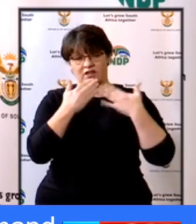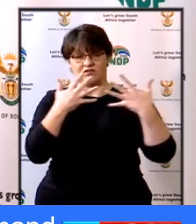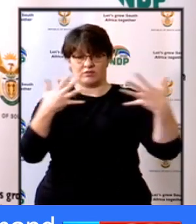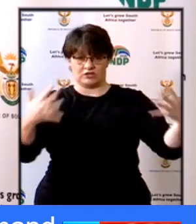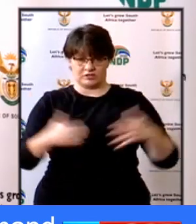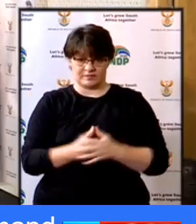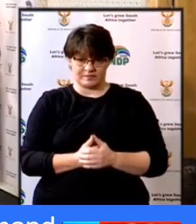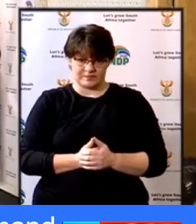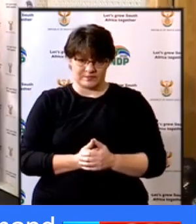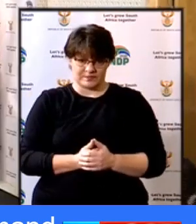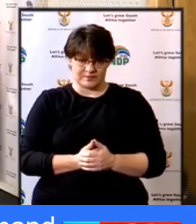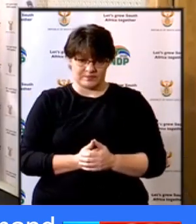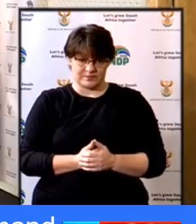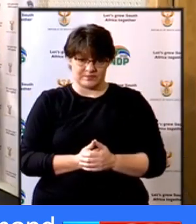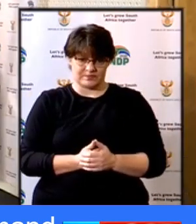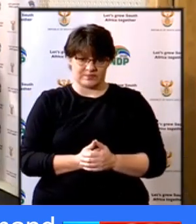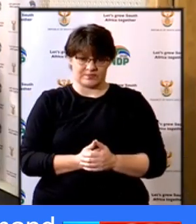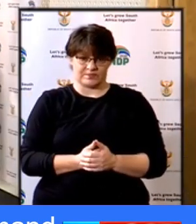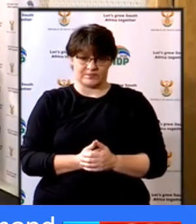much.